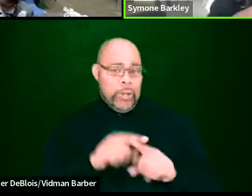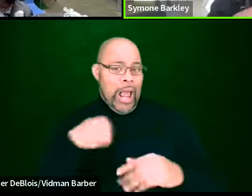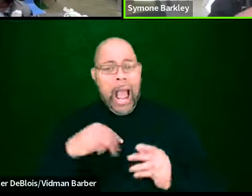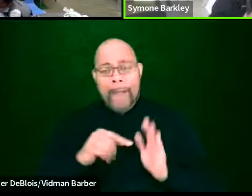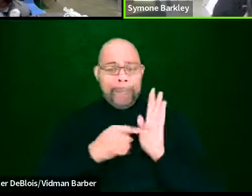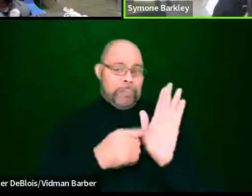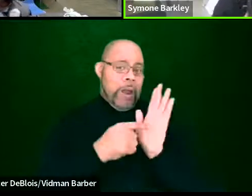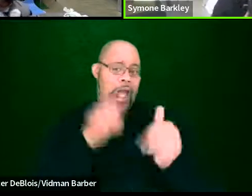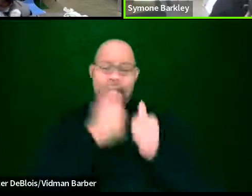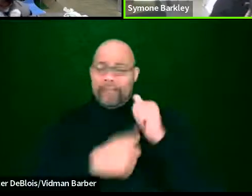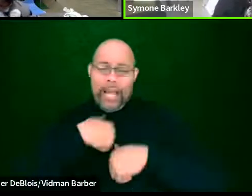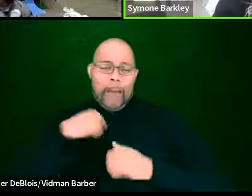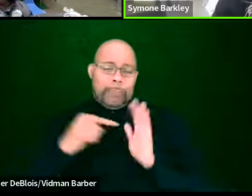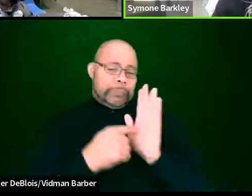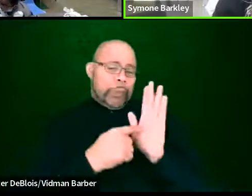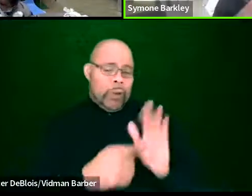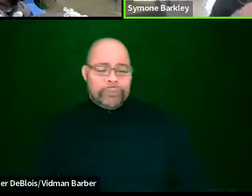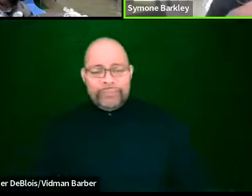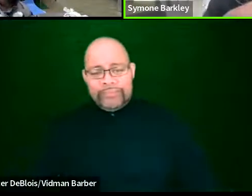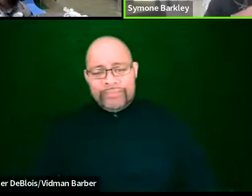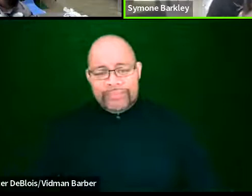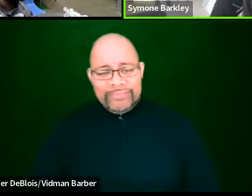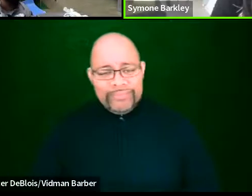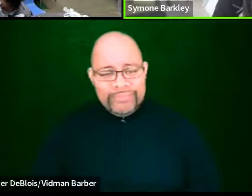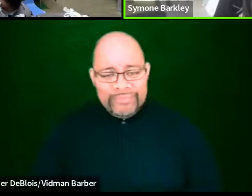you every time.